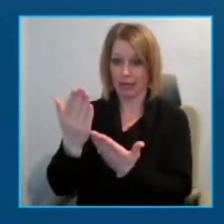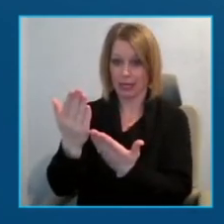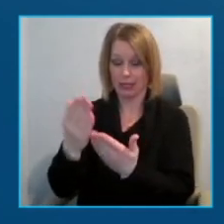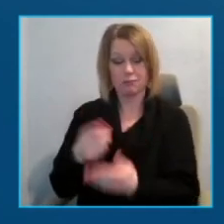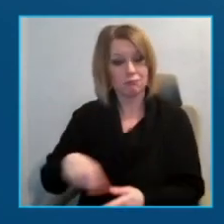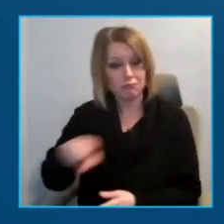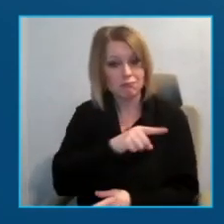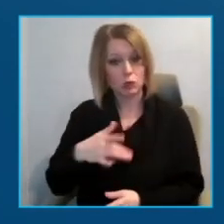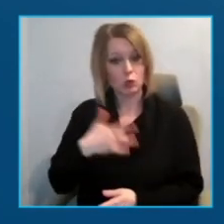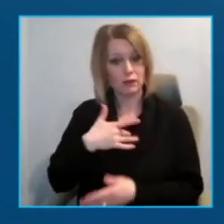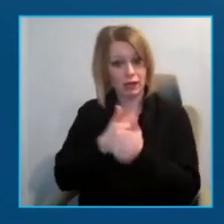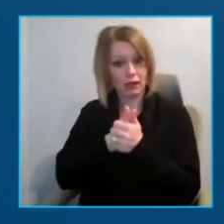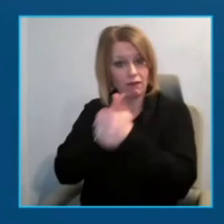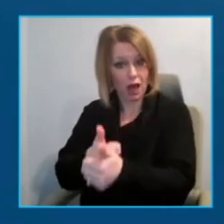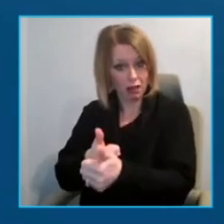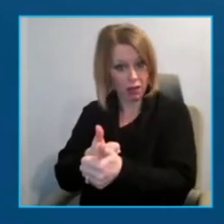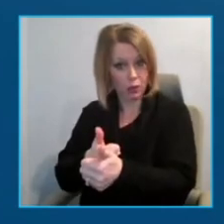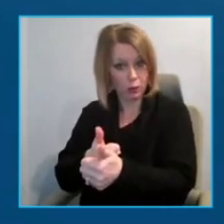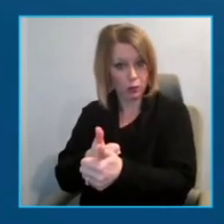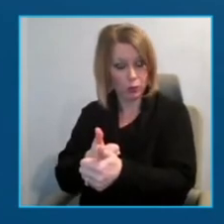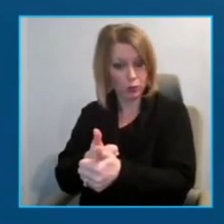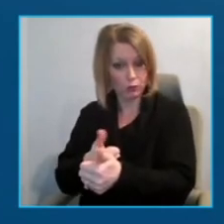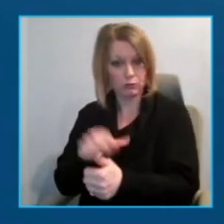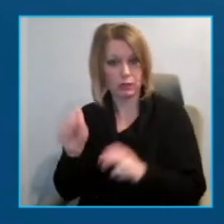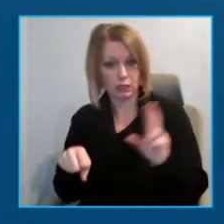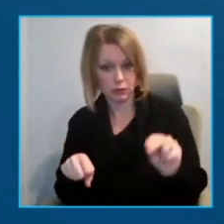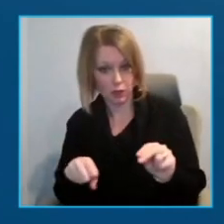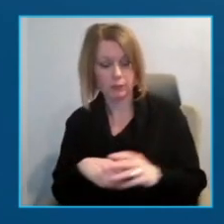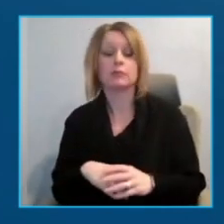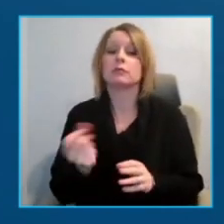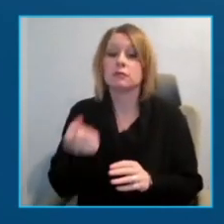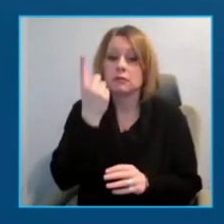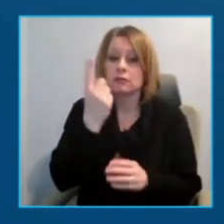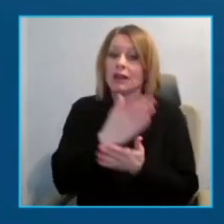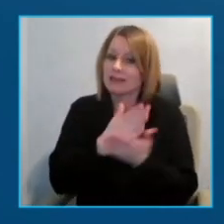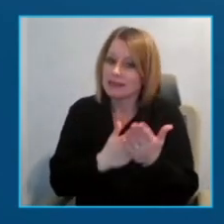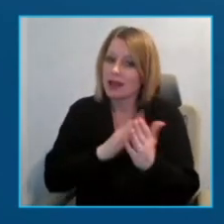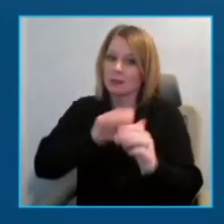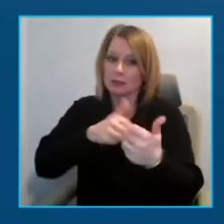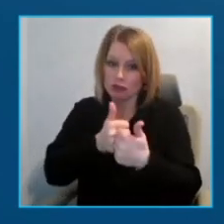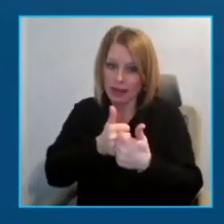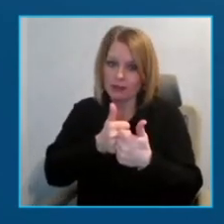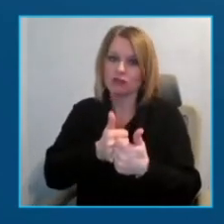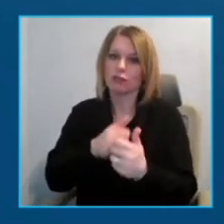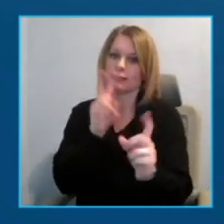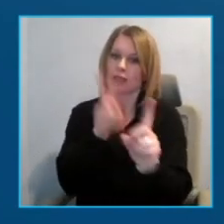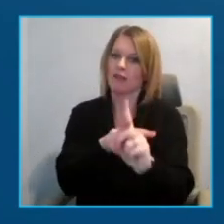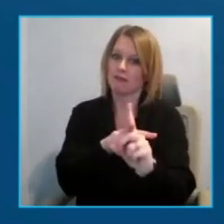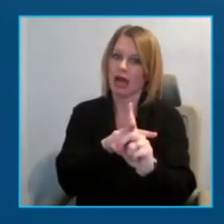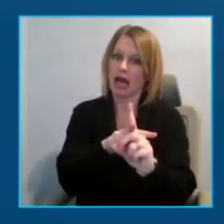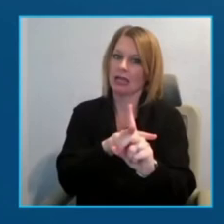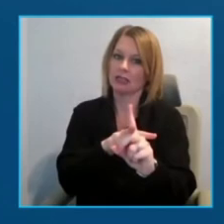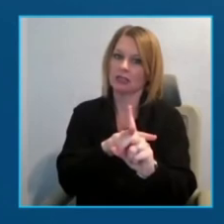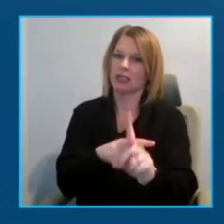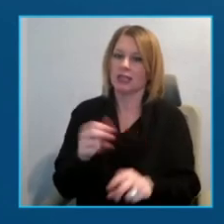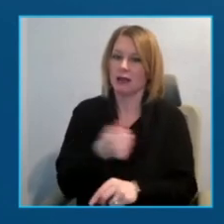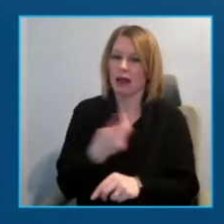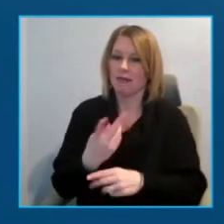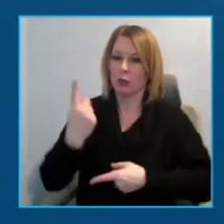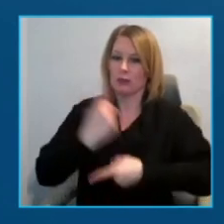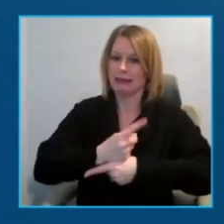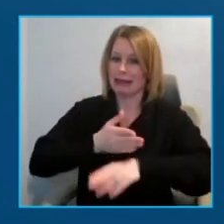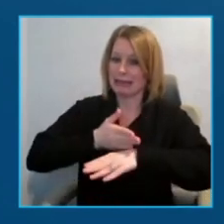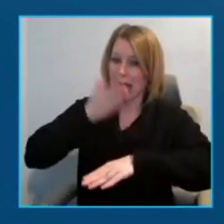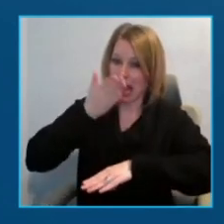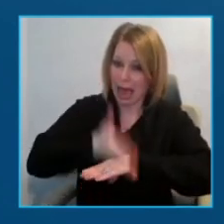DNC's charter and bylaws. There are some challenges that were filed a couple of days after our agreement was